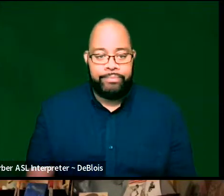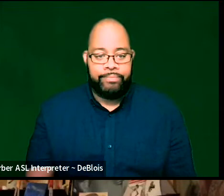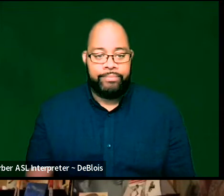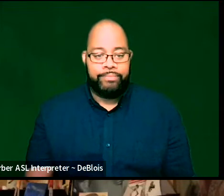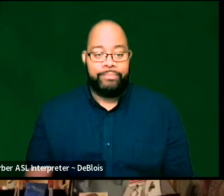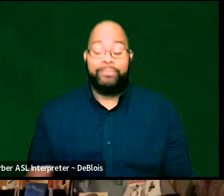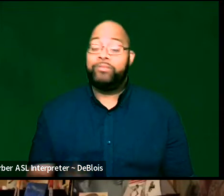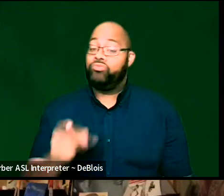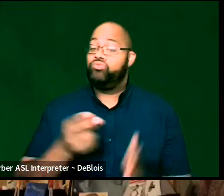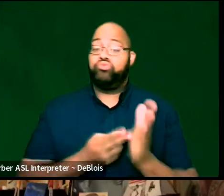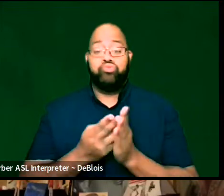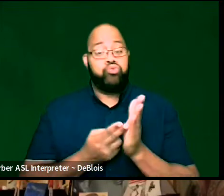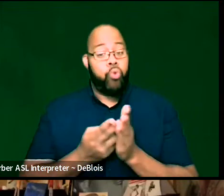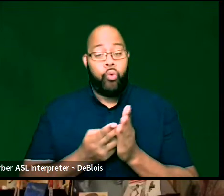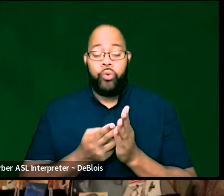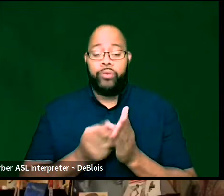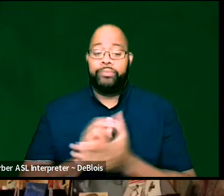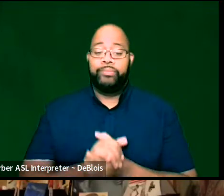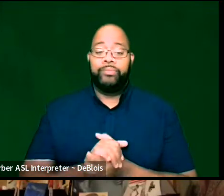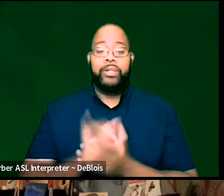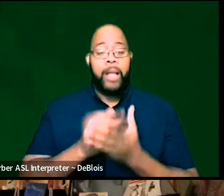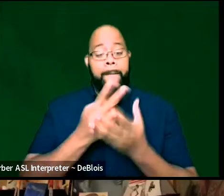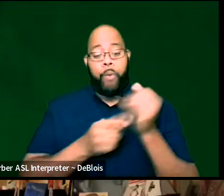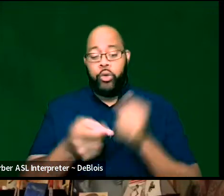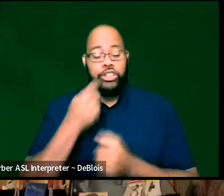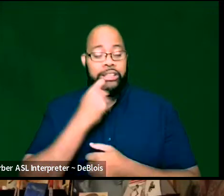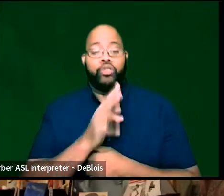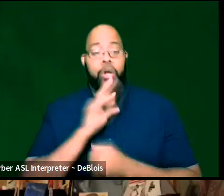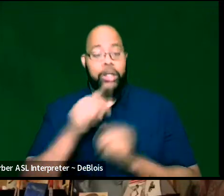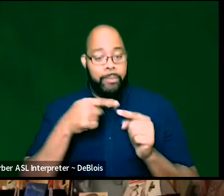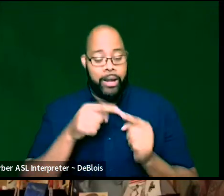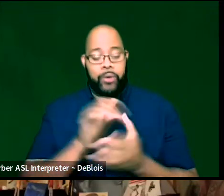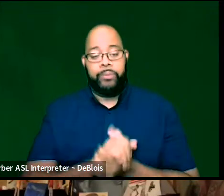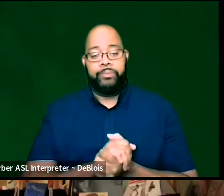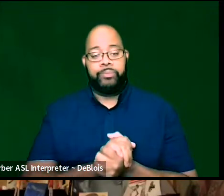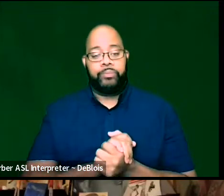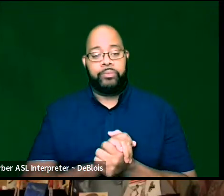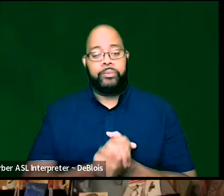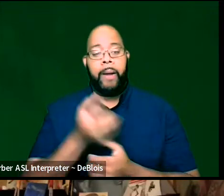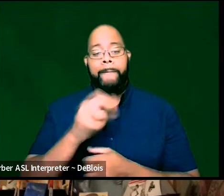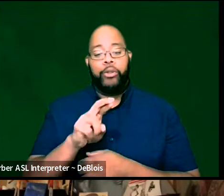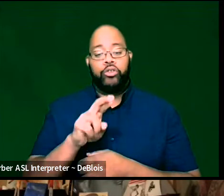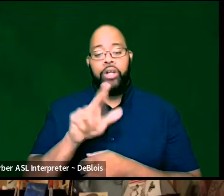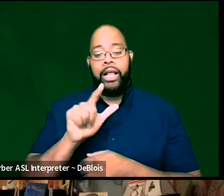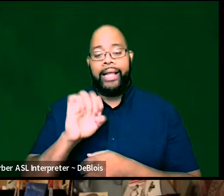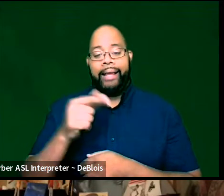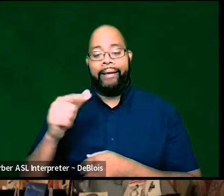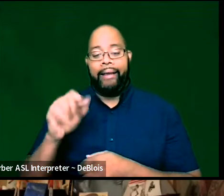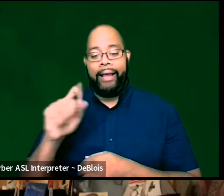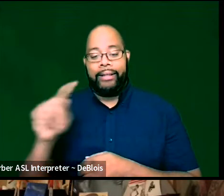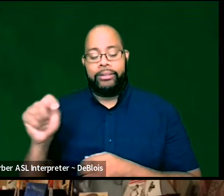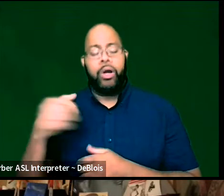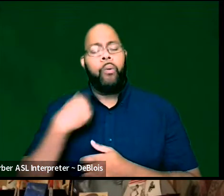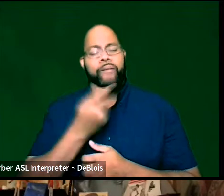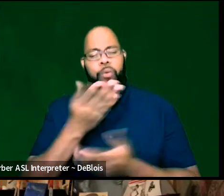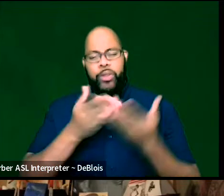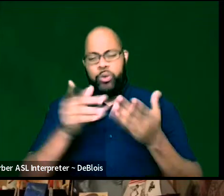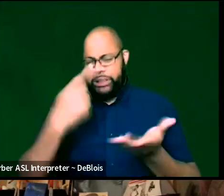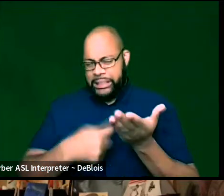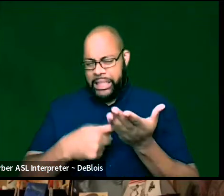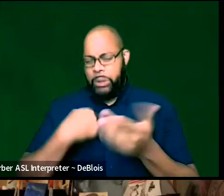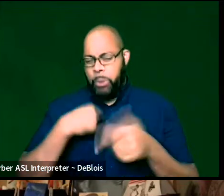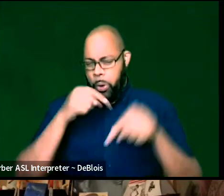So much truth there, so much truth that both of you just said. Mr. Leggett, I just want to go back on a couple of things that you talked